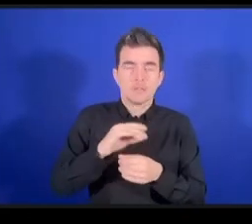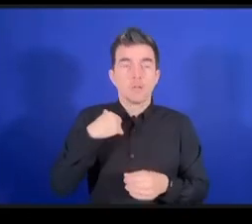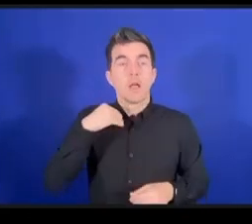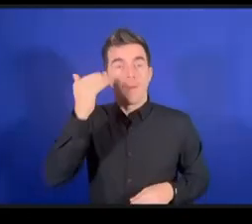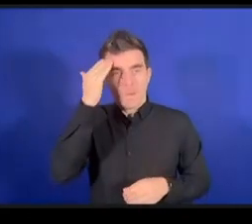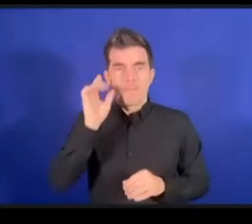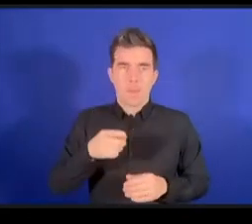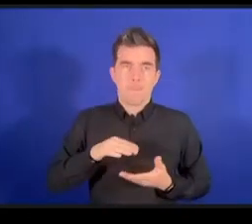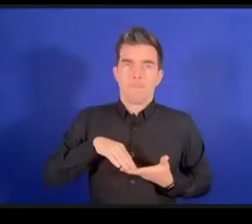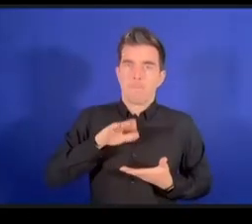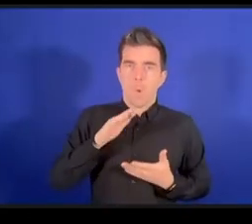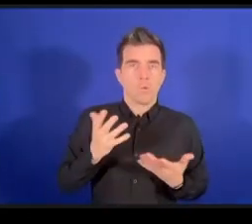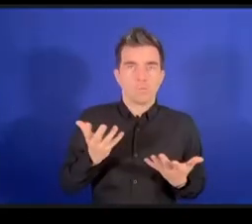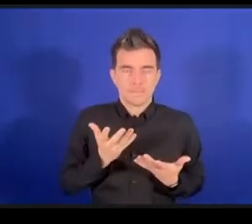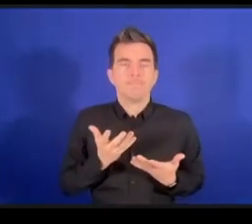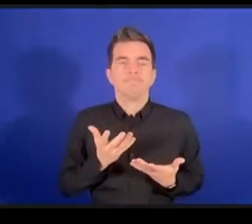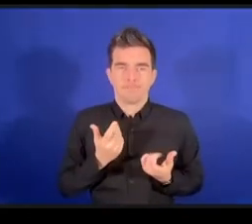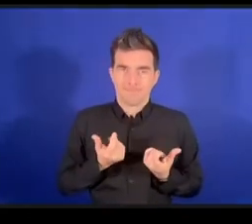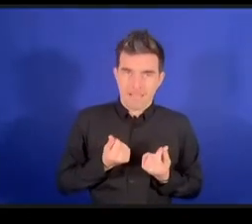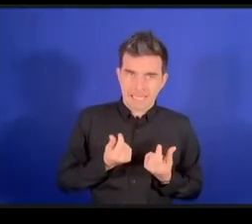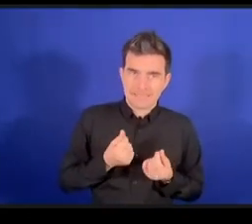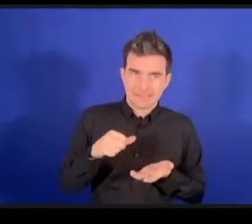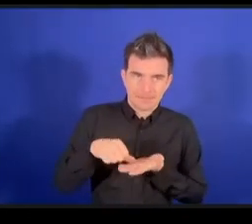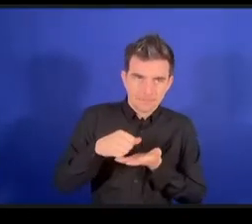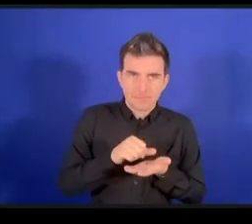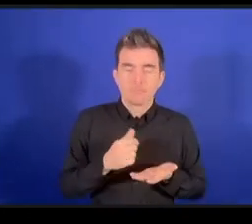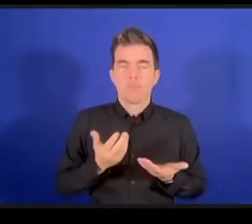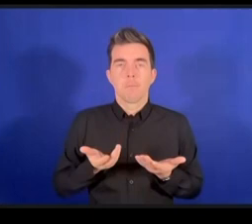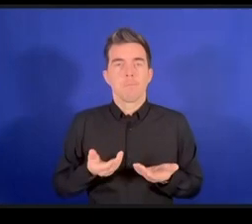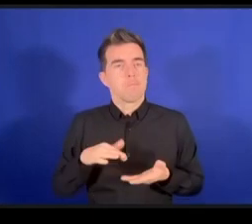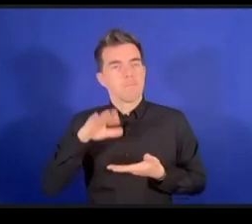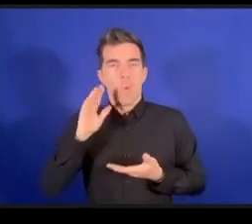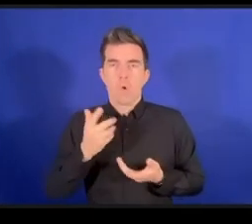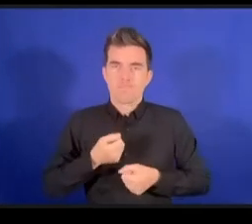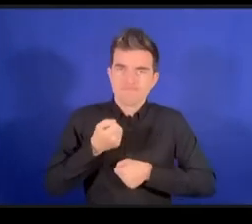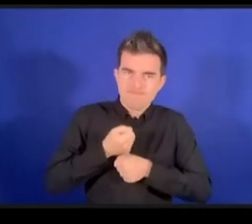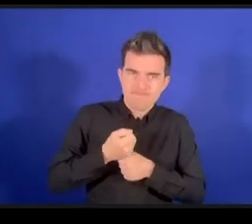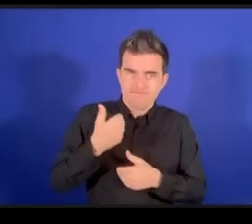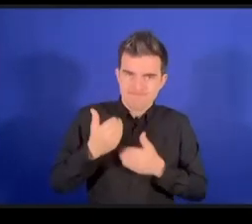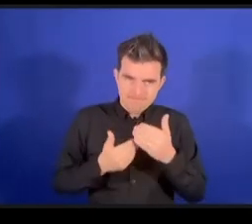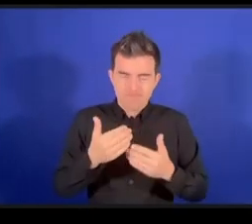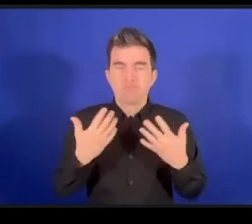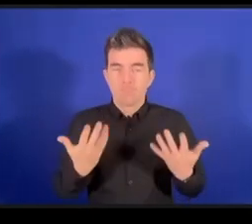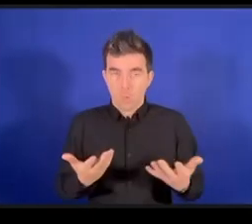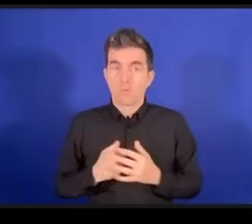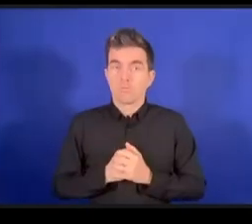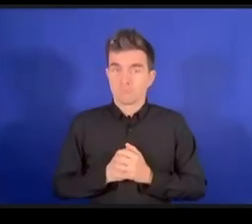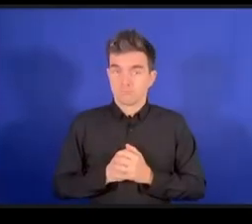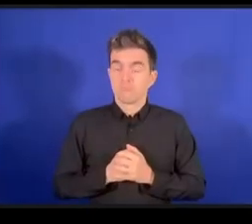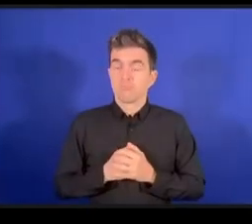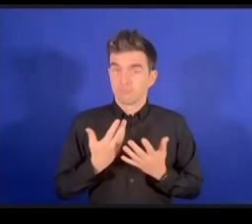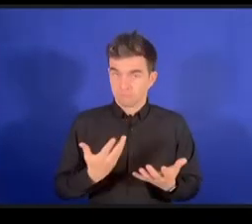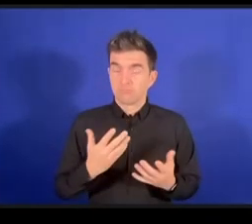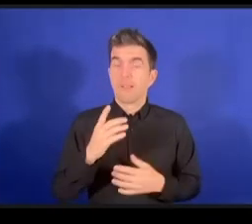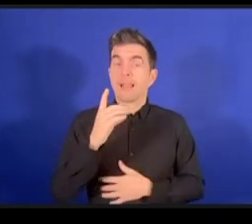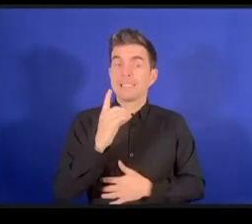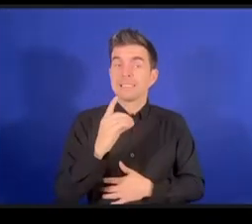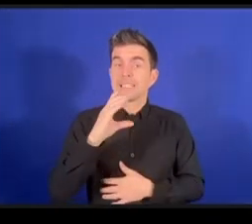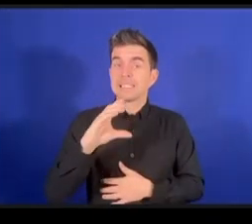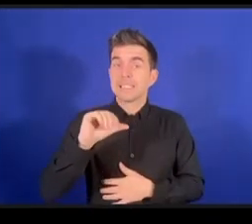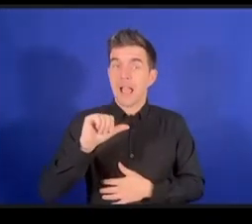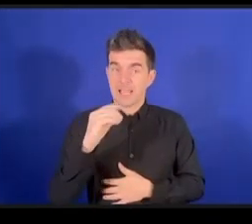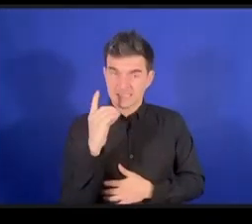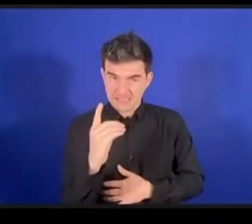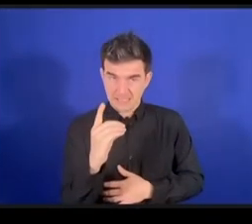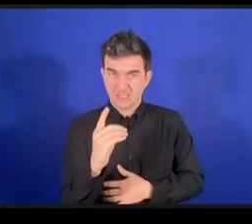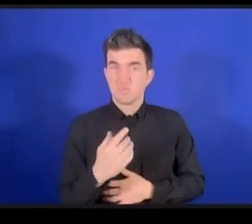this year had three fellows from different regions, one from Africa, one from Asia Pacific, and one